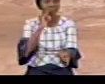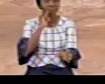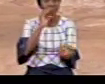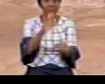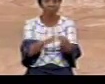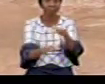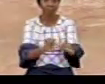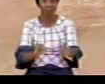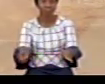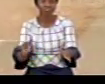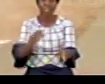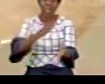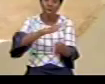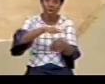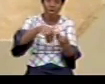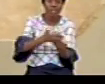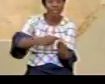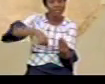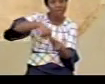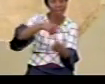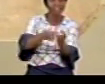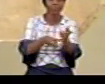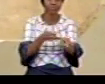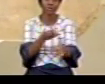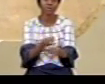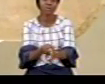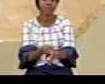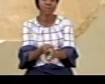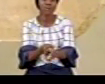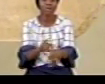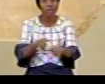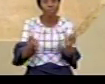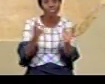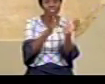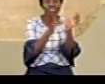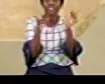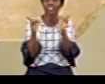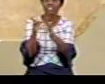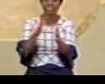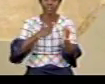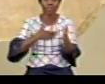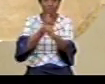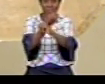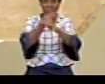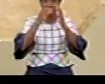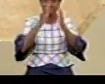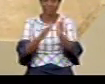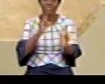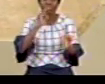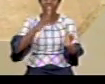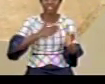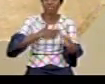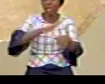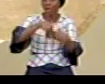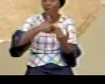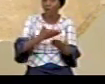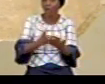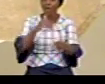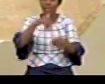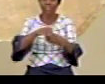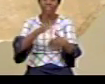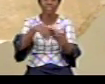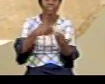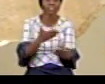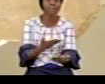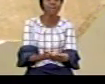Satan is moving all over the world, but Jesus, my Savior, is my